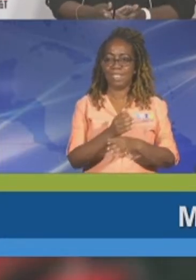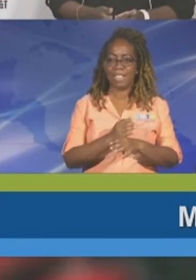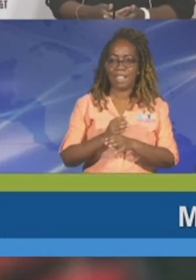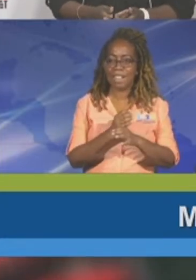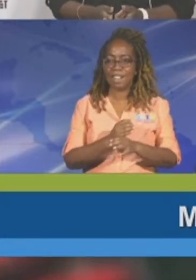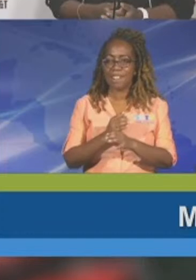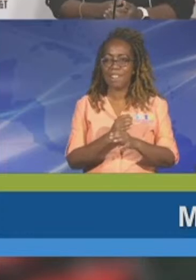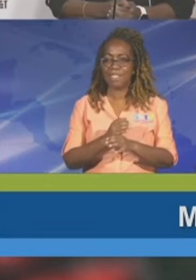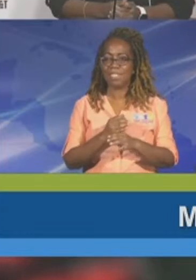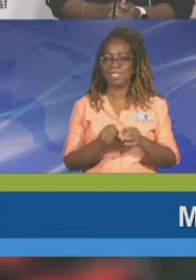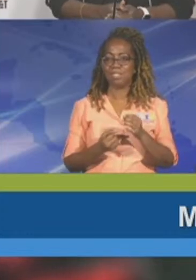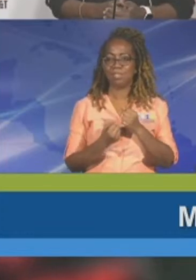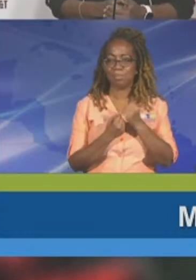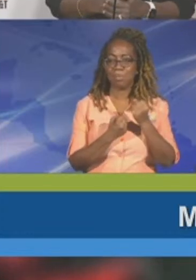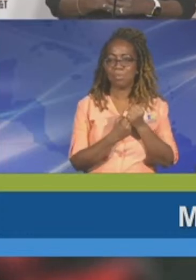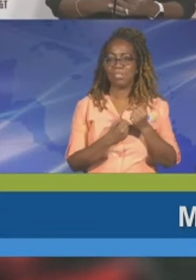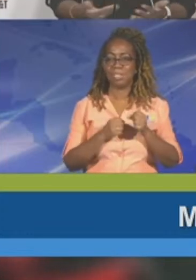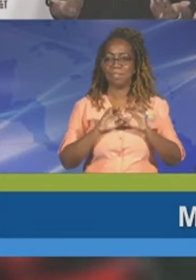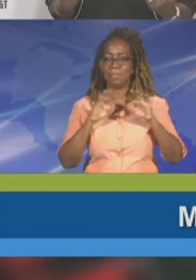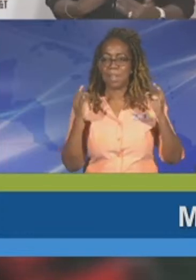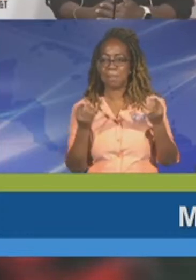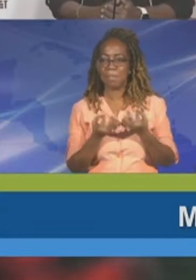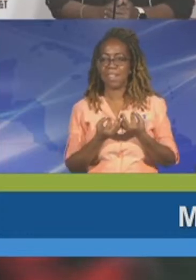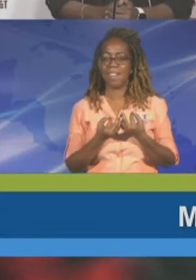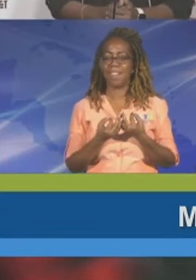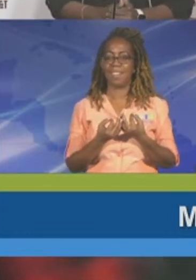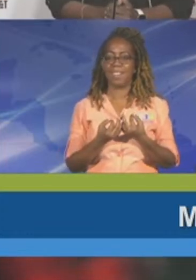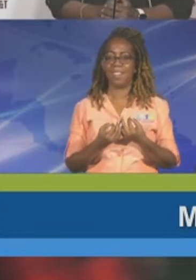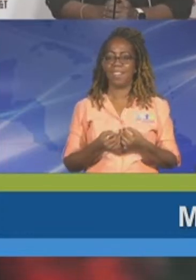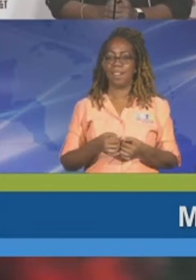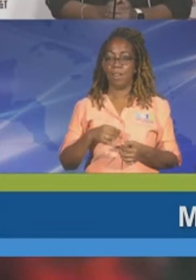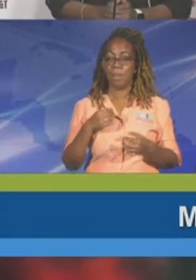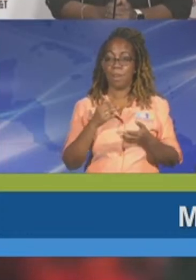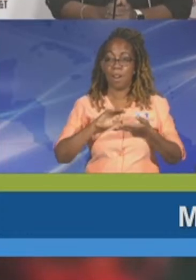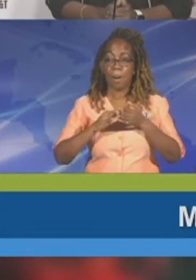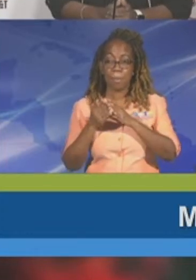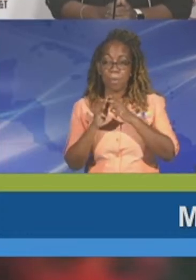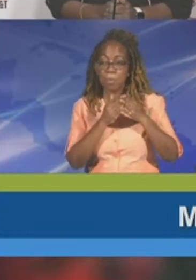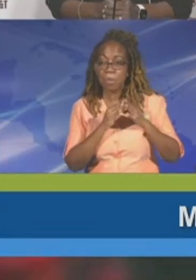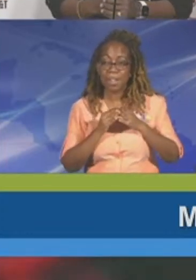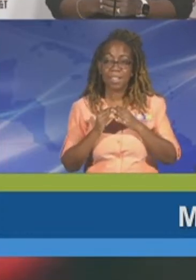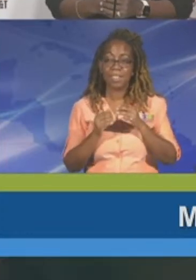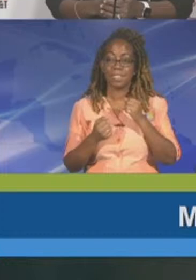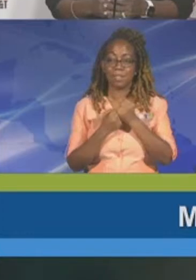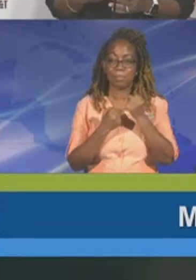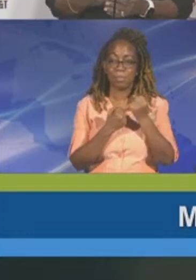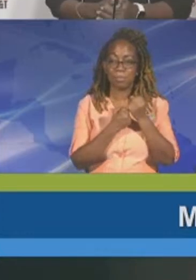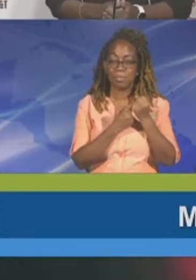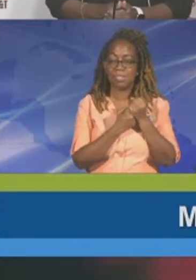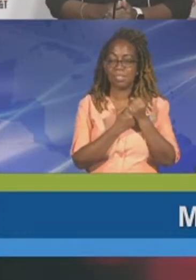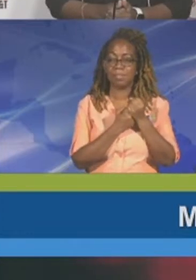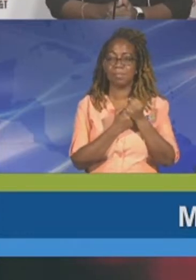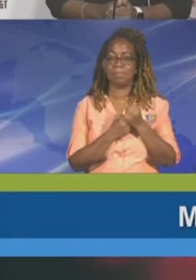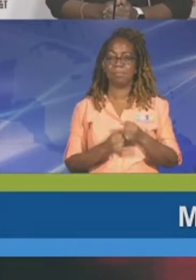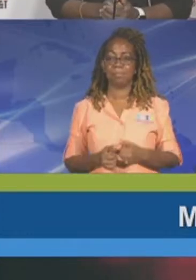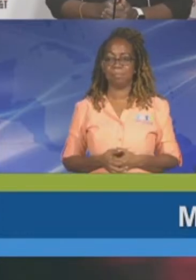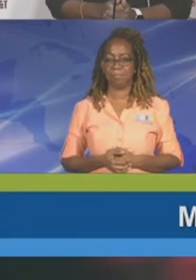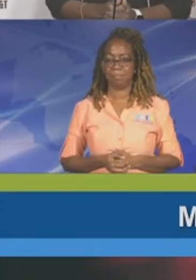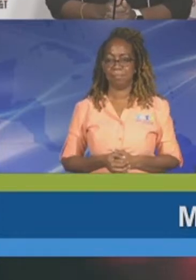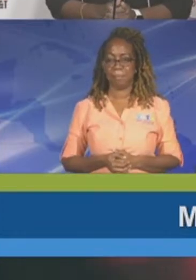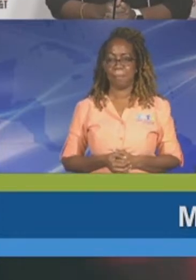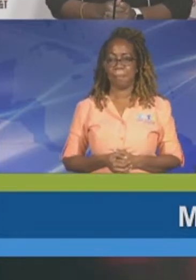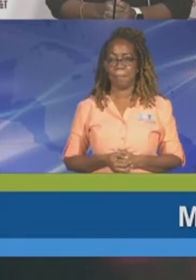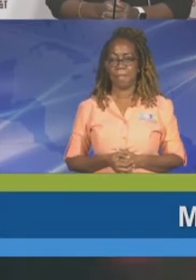supportive family background or community level support. Coping skills is a